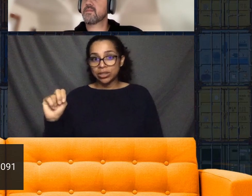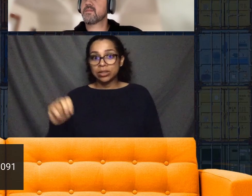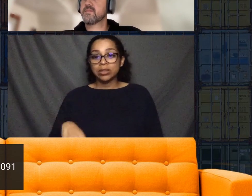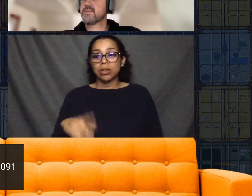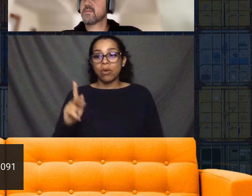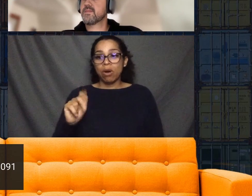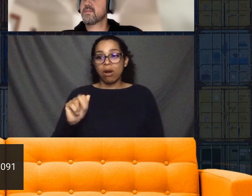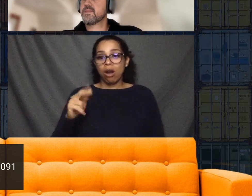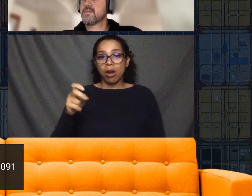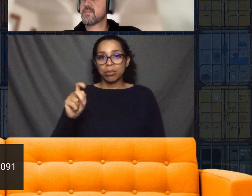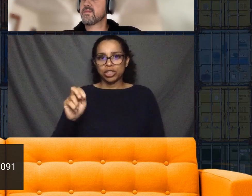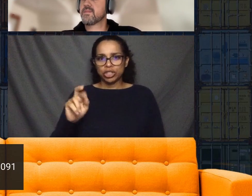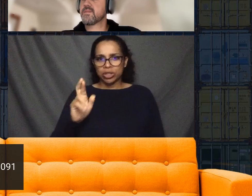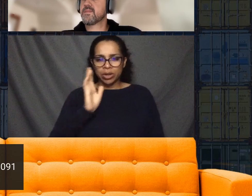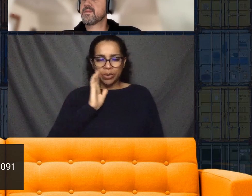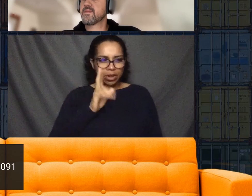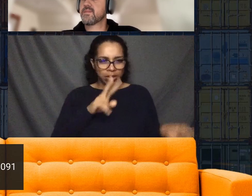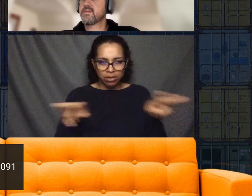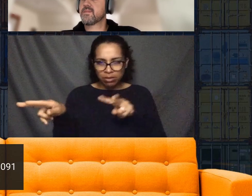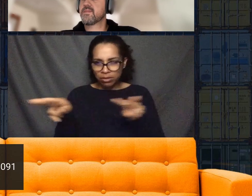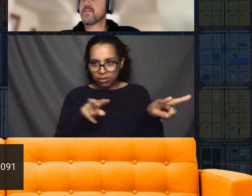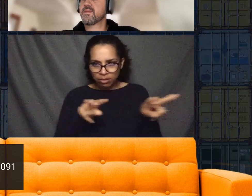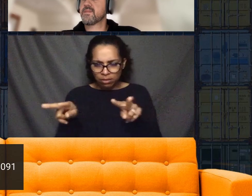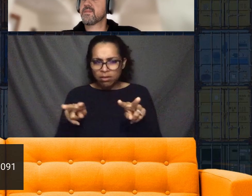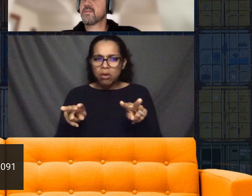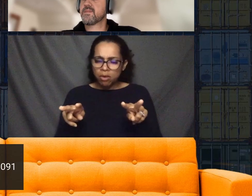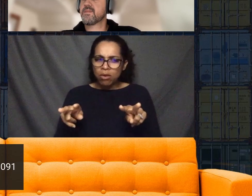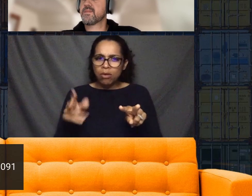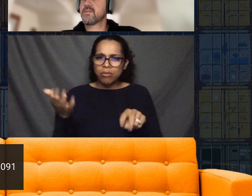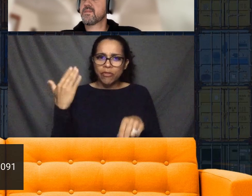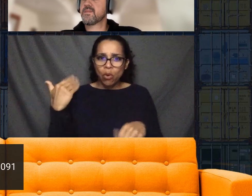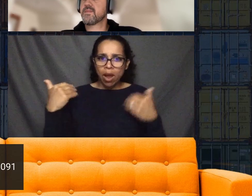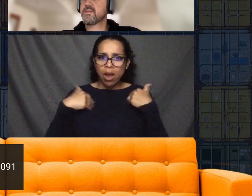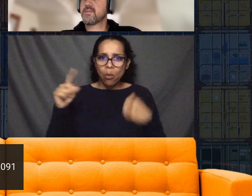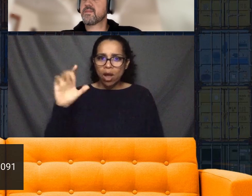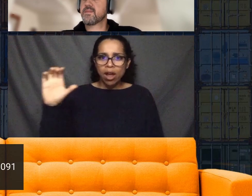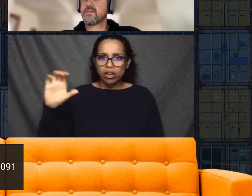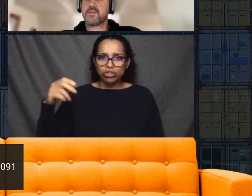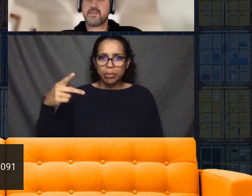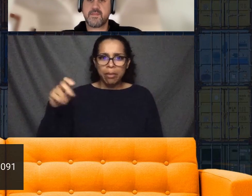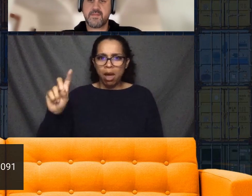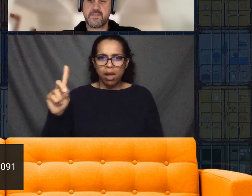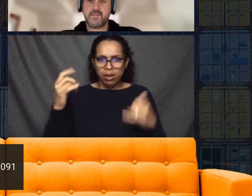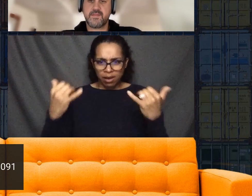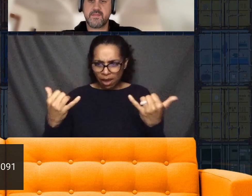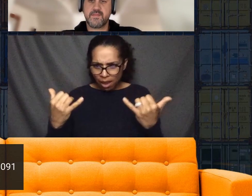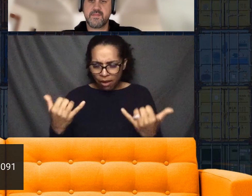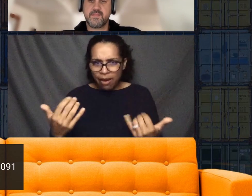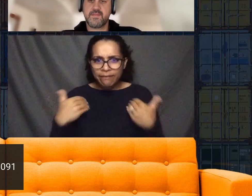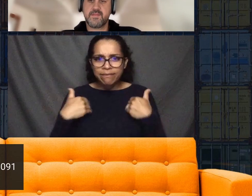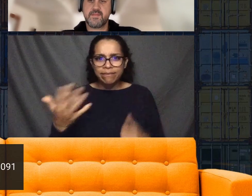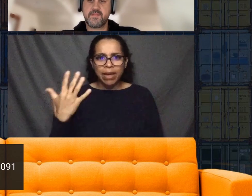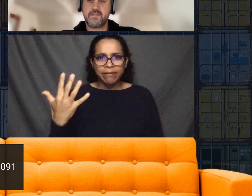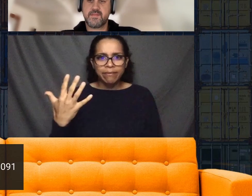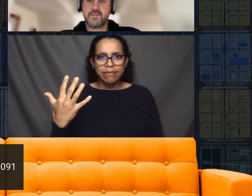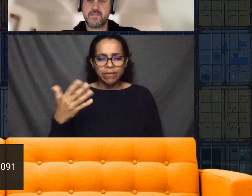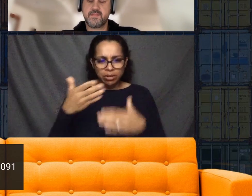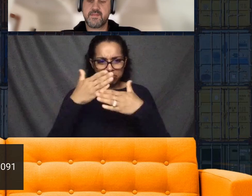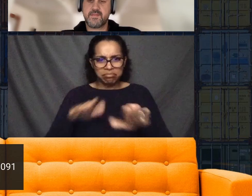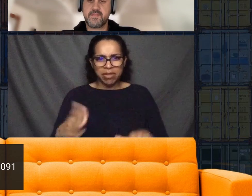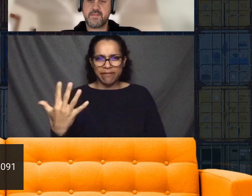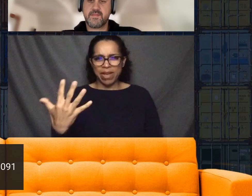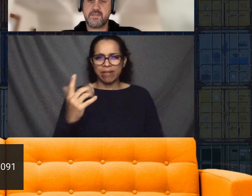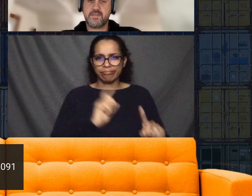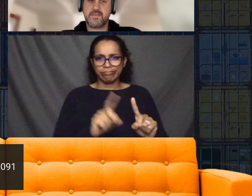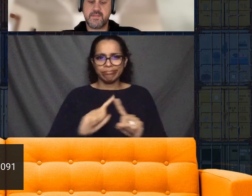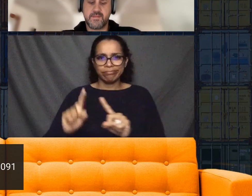as well and say, hey, I had 100 pods, now I have 5, but those 5 are spread across 5 different instances. Let's go ahead and provision